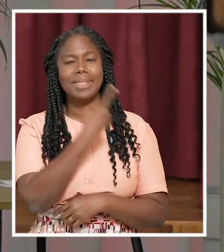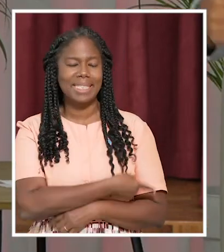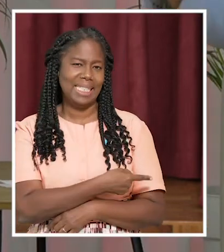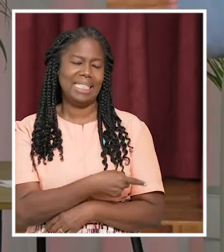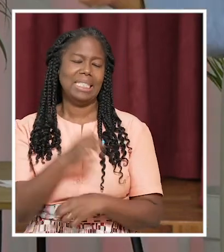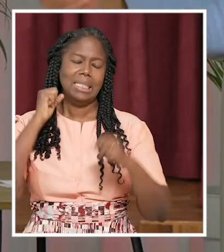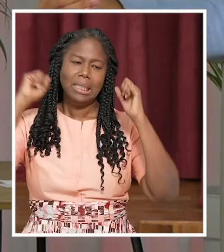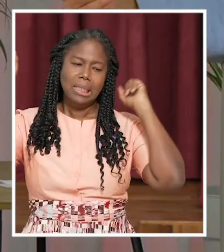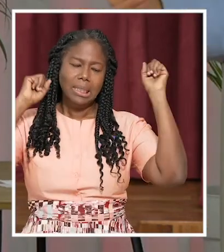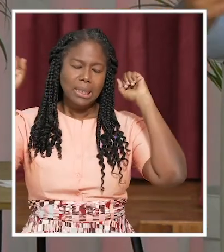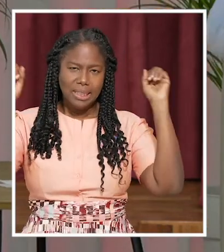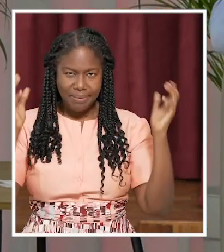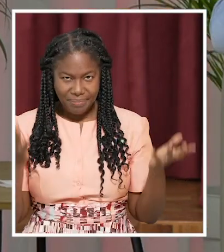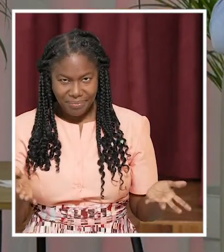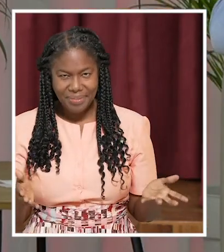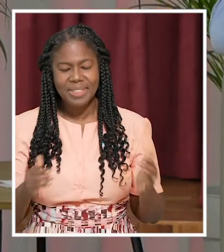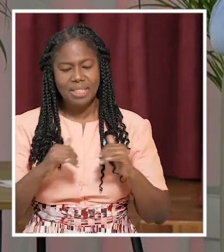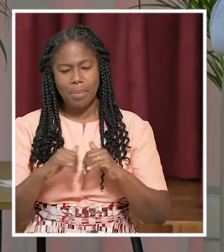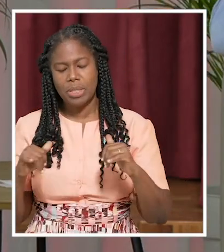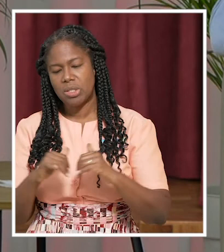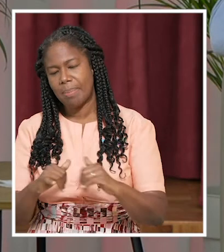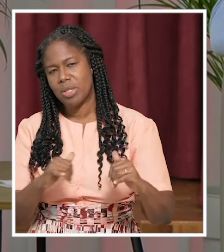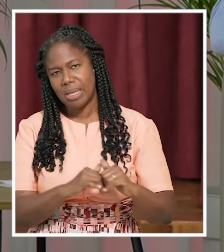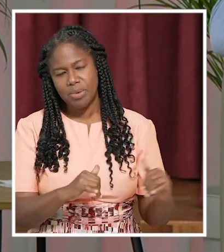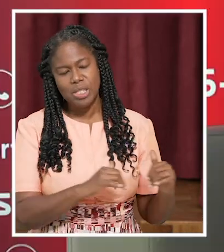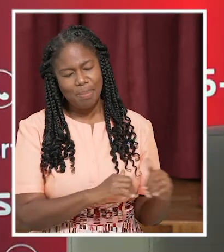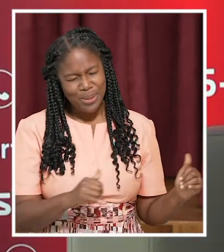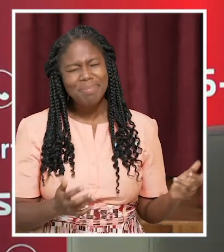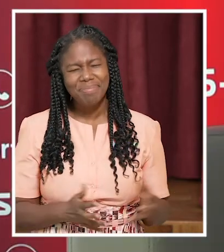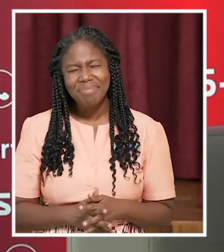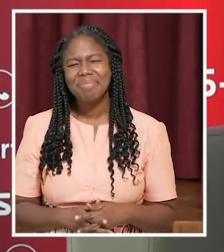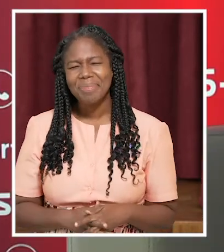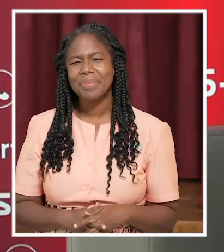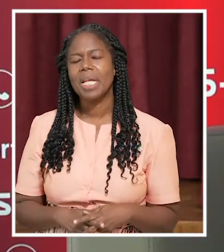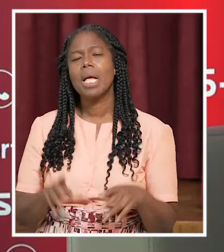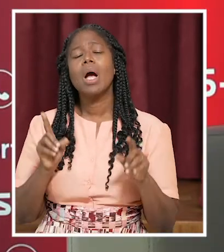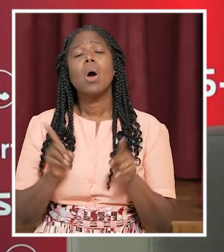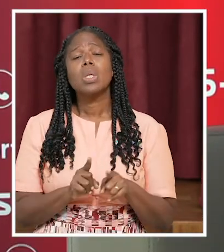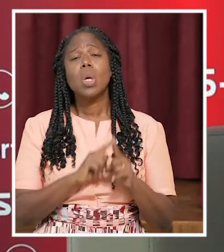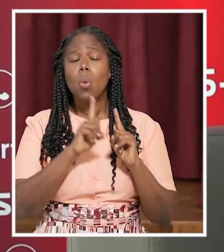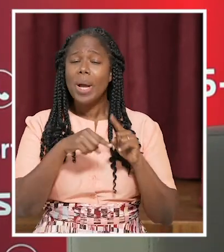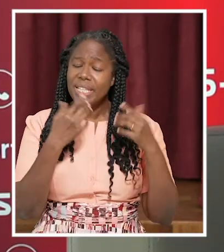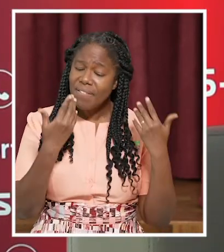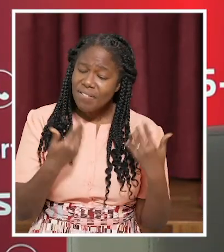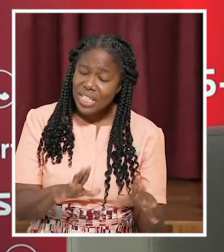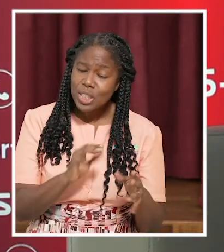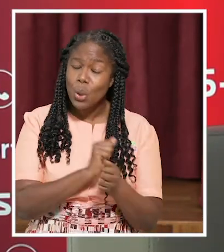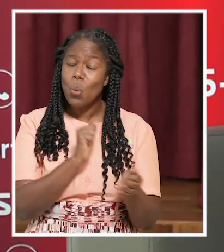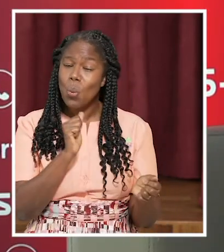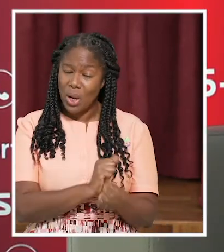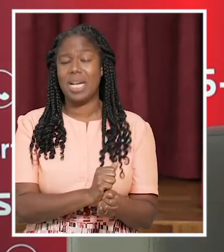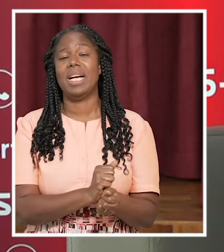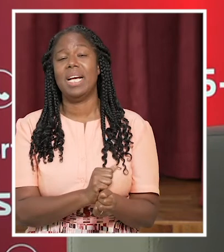That's so you right. separate things. And what I forgot to say as well is that when you have finished work, you move away from the laptop or the computer if your